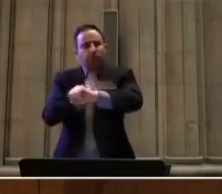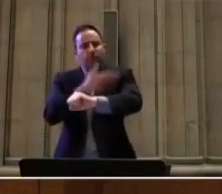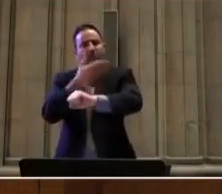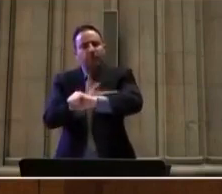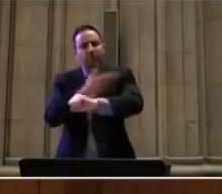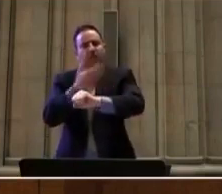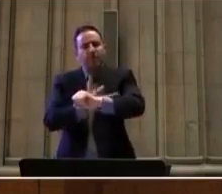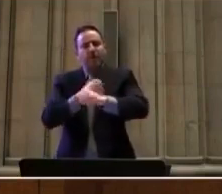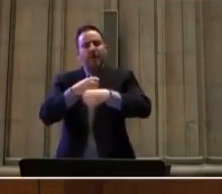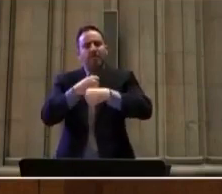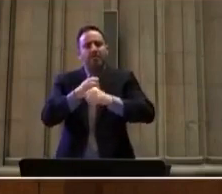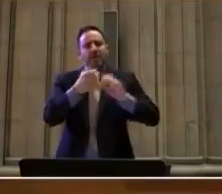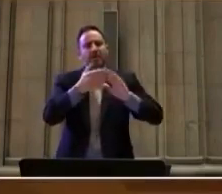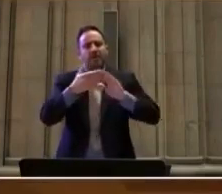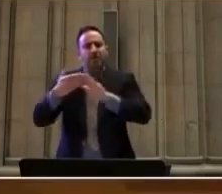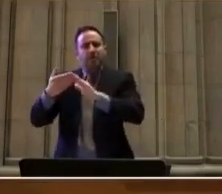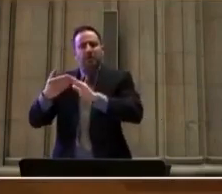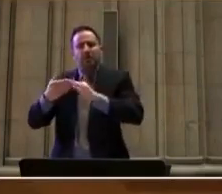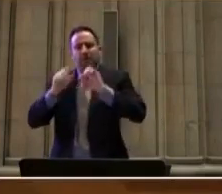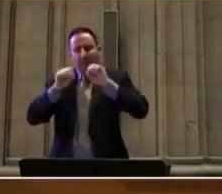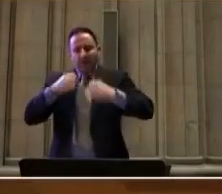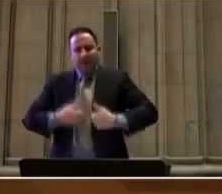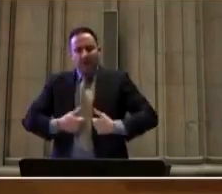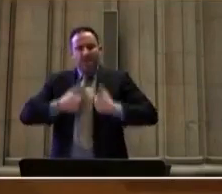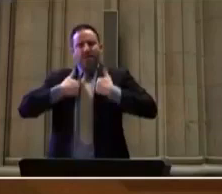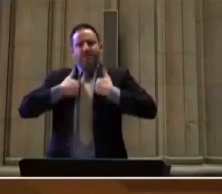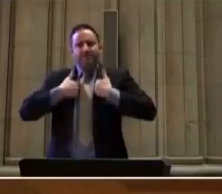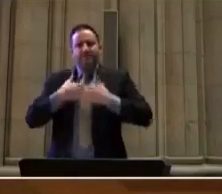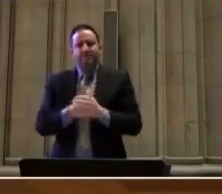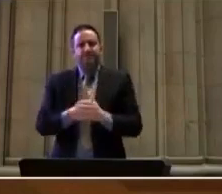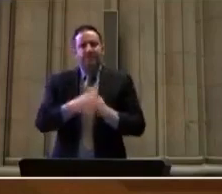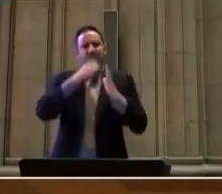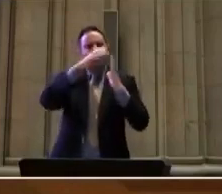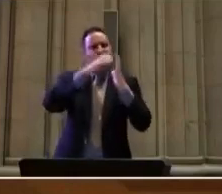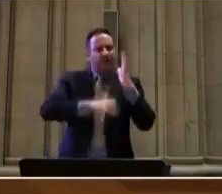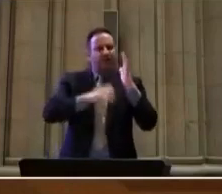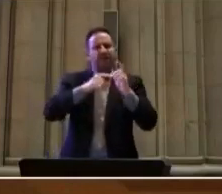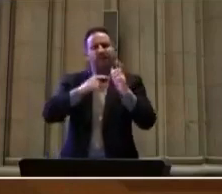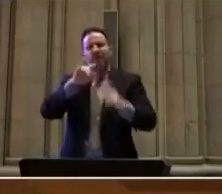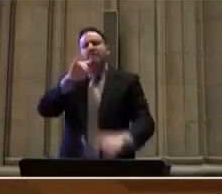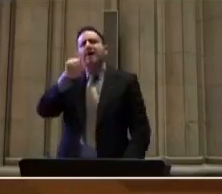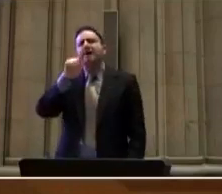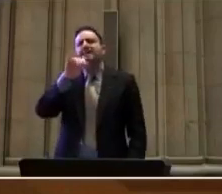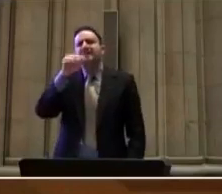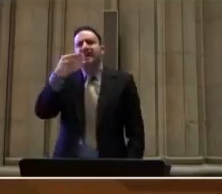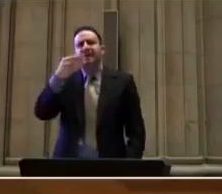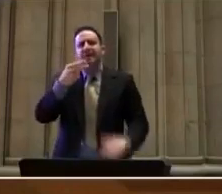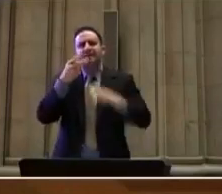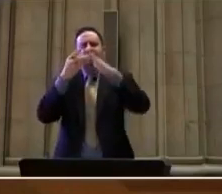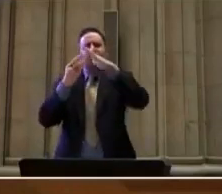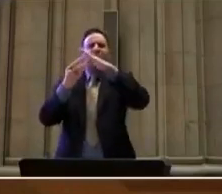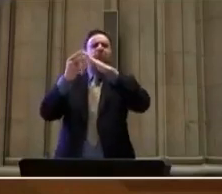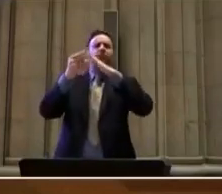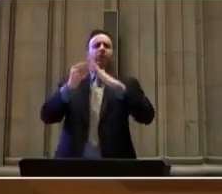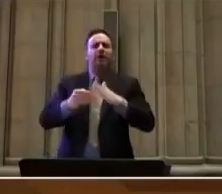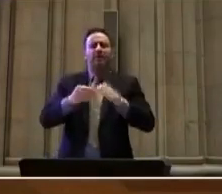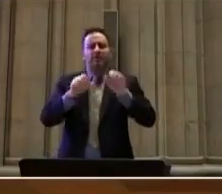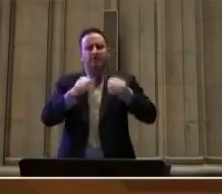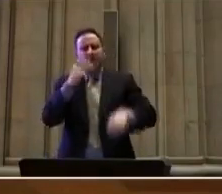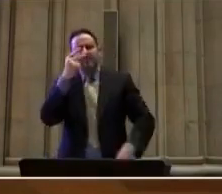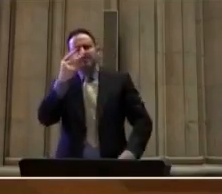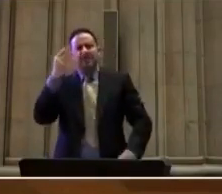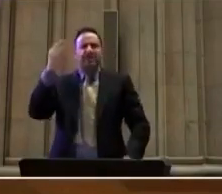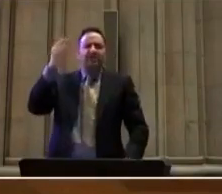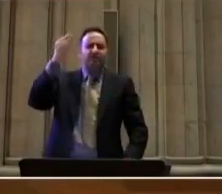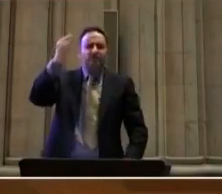the community livable again." The text this morning is from the prophet Isaiah, but the prophet, being able to see the